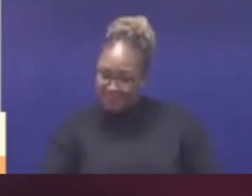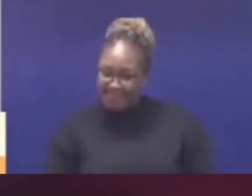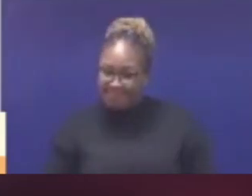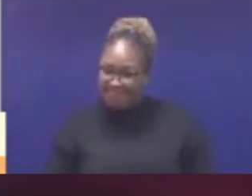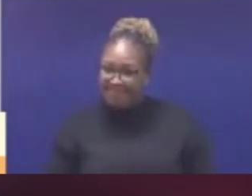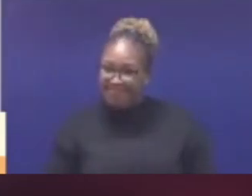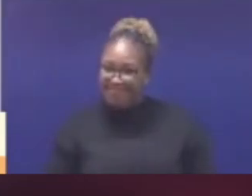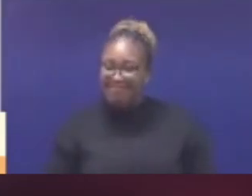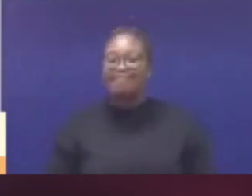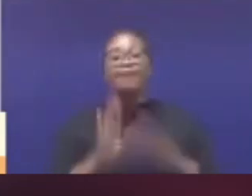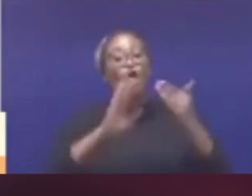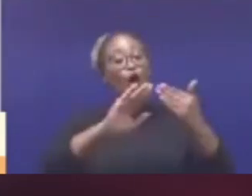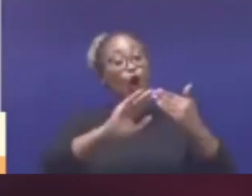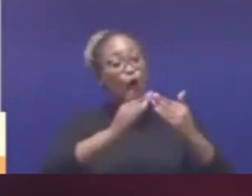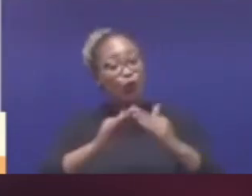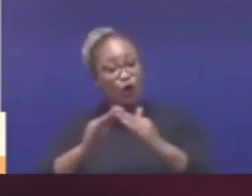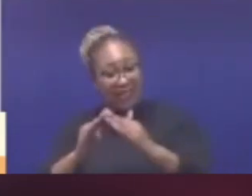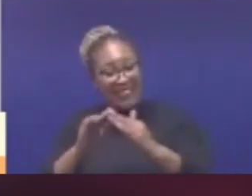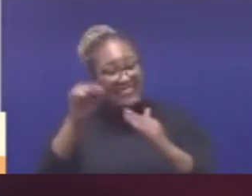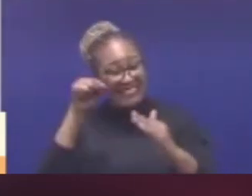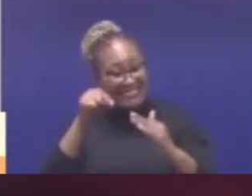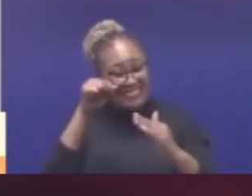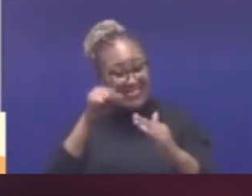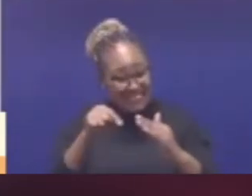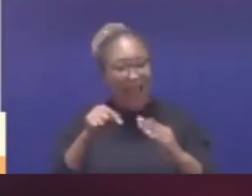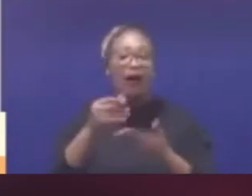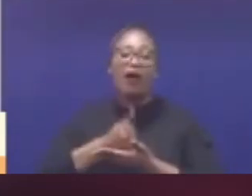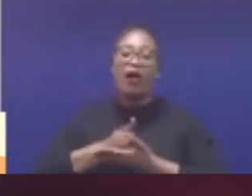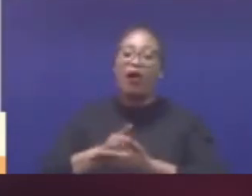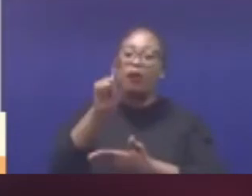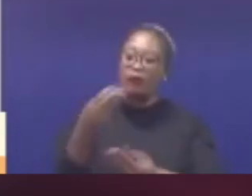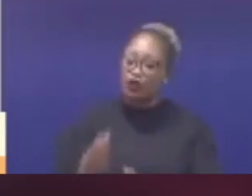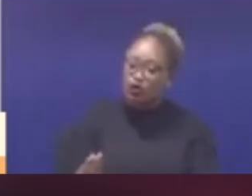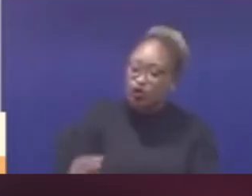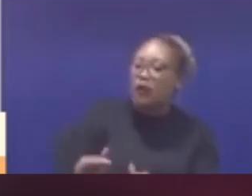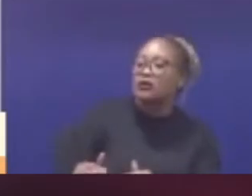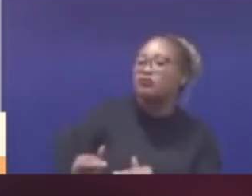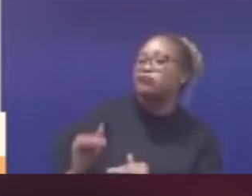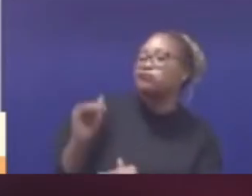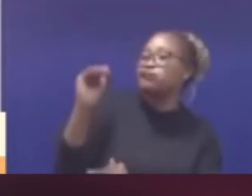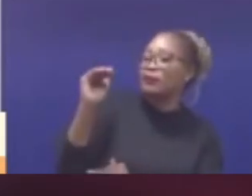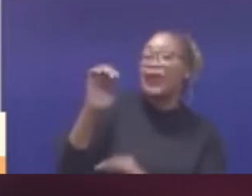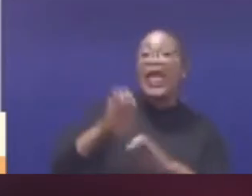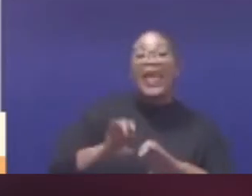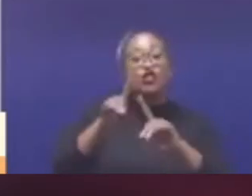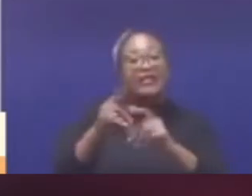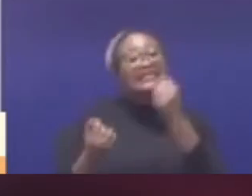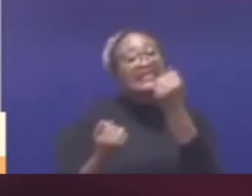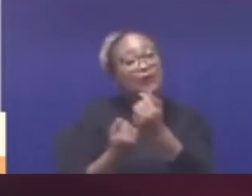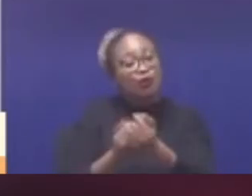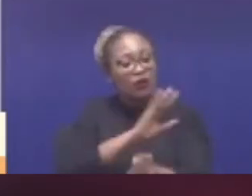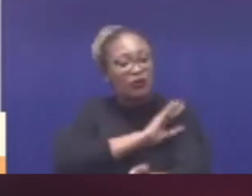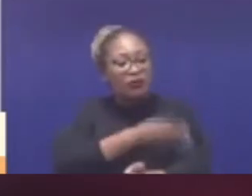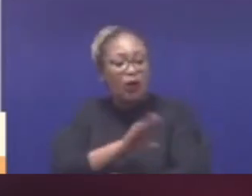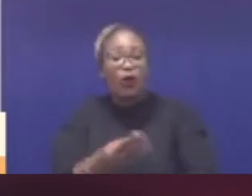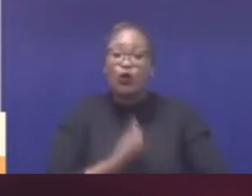It takes a village to raise a child. Educating, supporting, and empowering the youth is not an easy